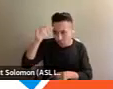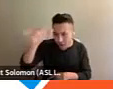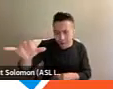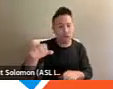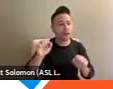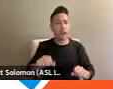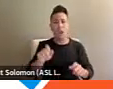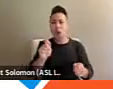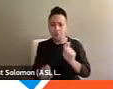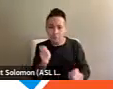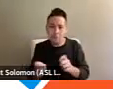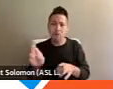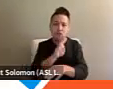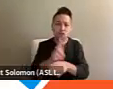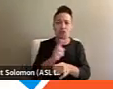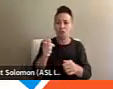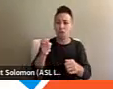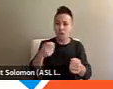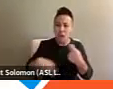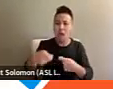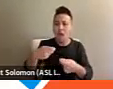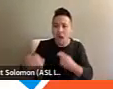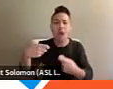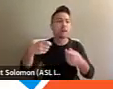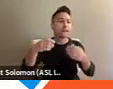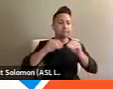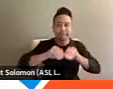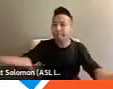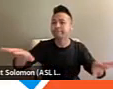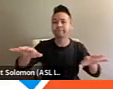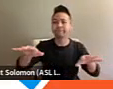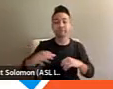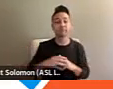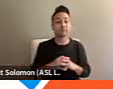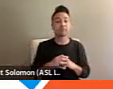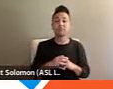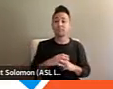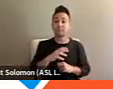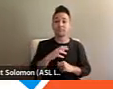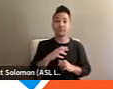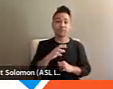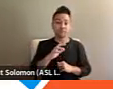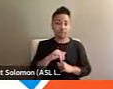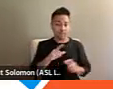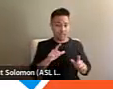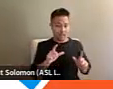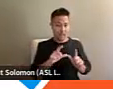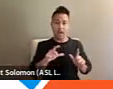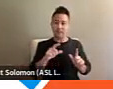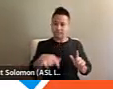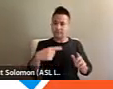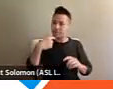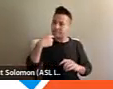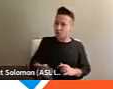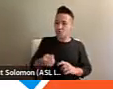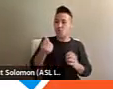them, remix them, or redistribute them. And the combination of the license tells us what we can do